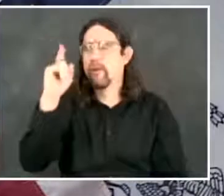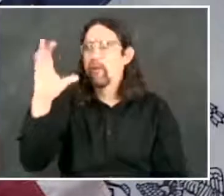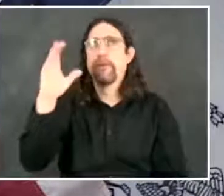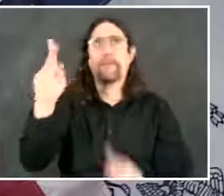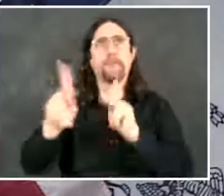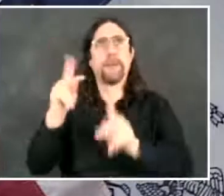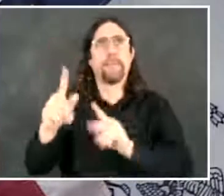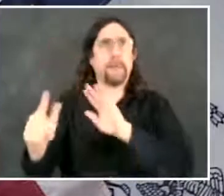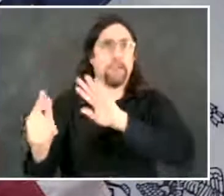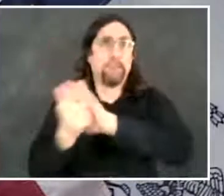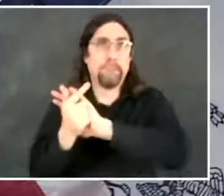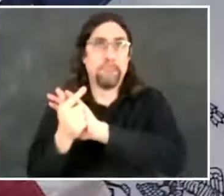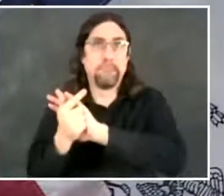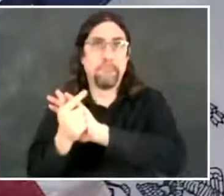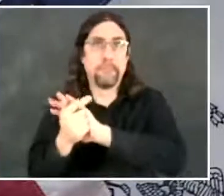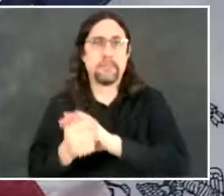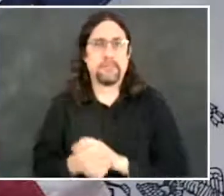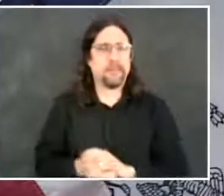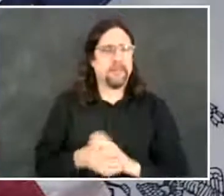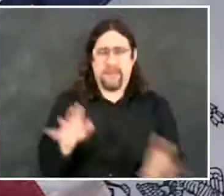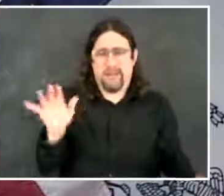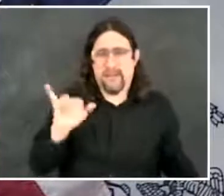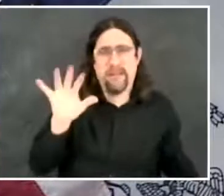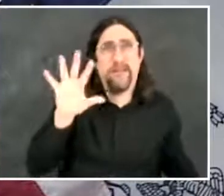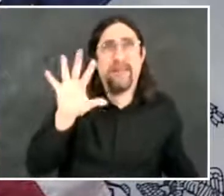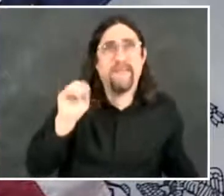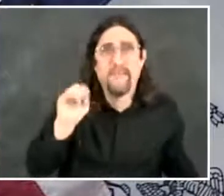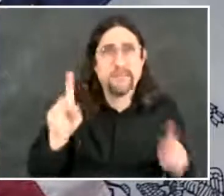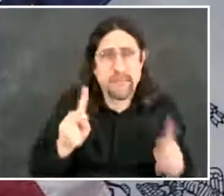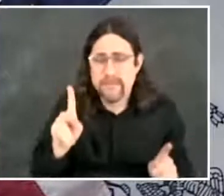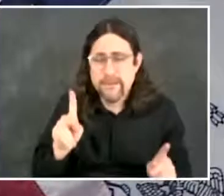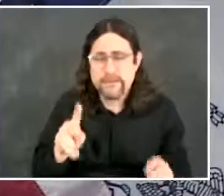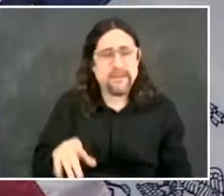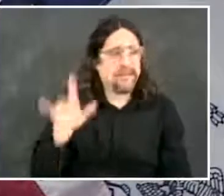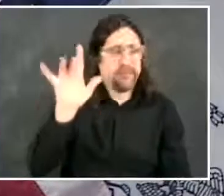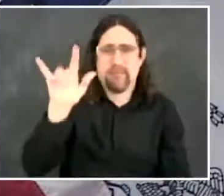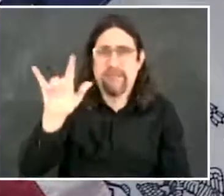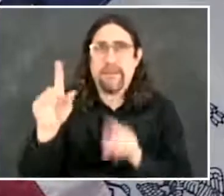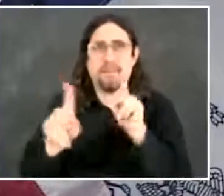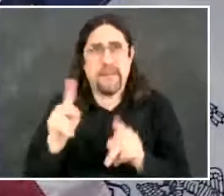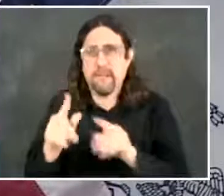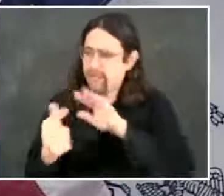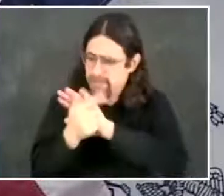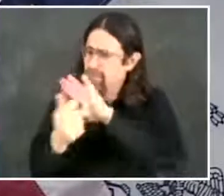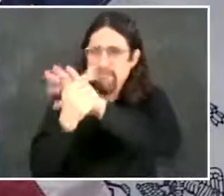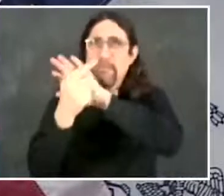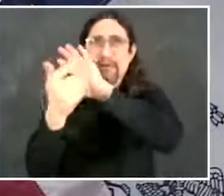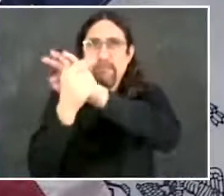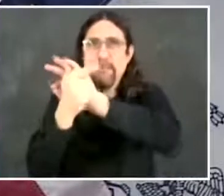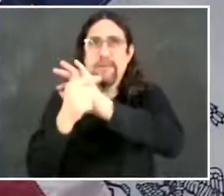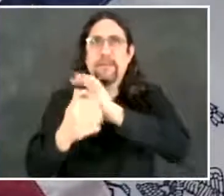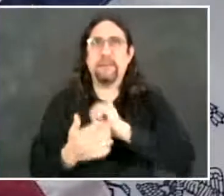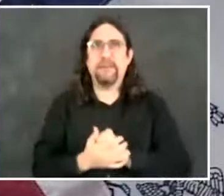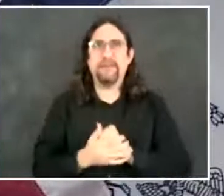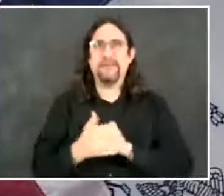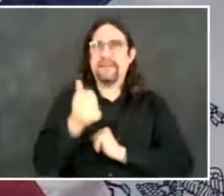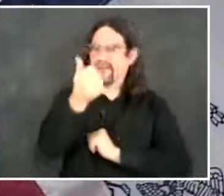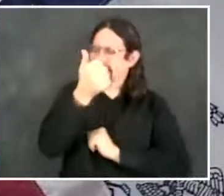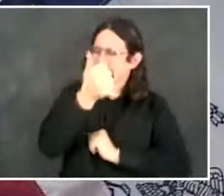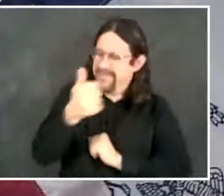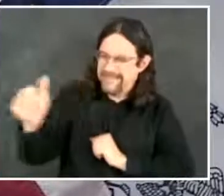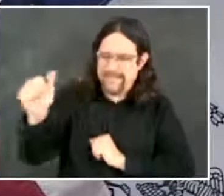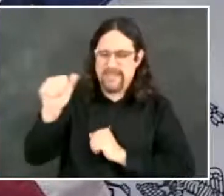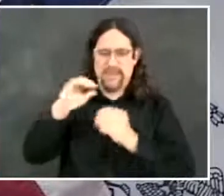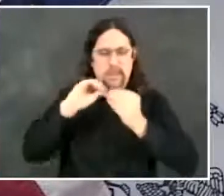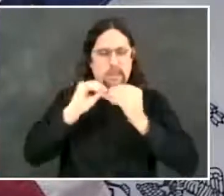you are in a gathering, and a rally is a gathering, I'm very sorry that at a funeral, of course, historically people gather